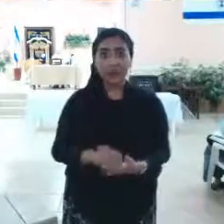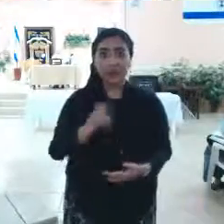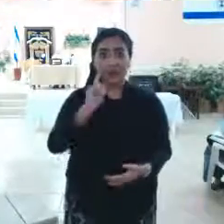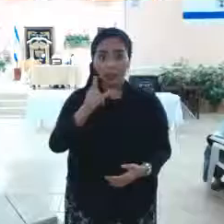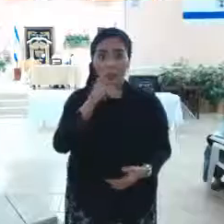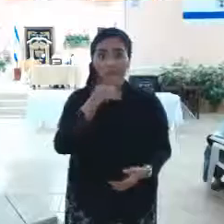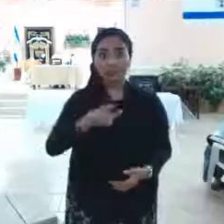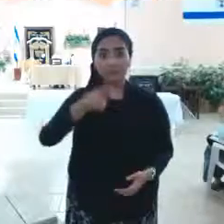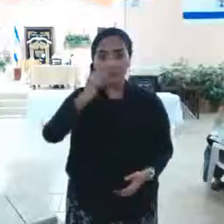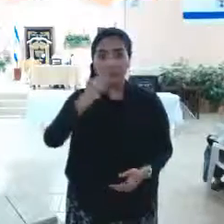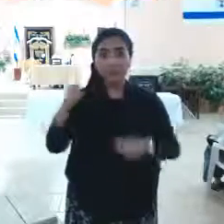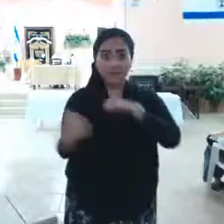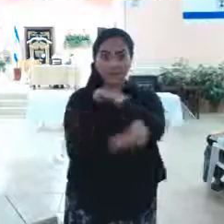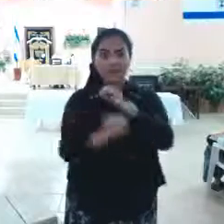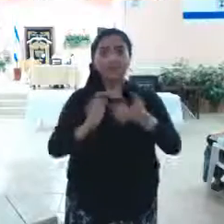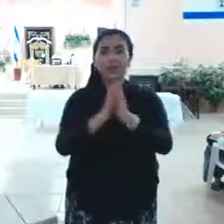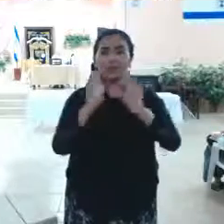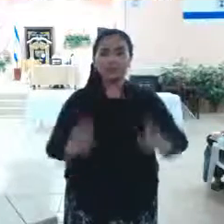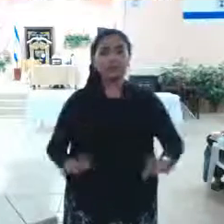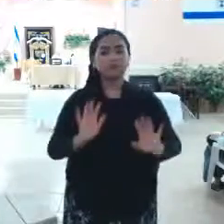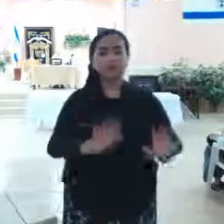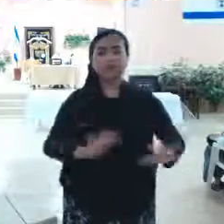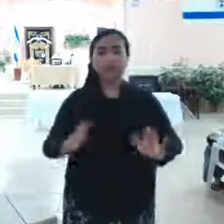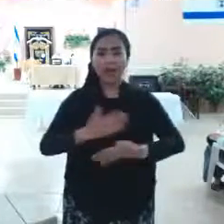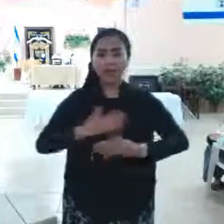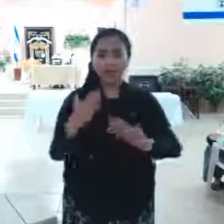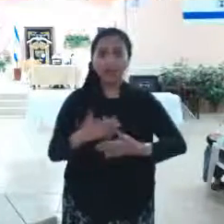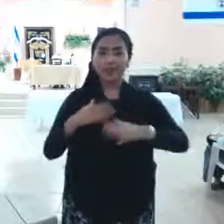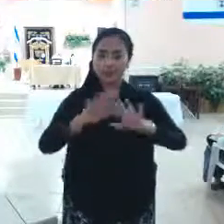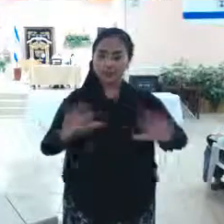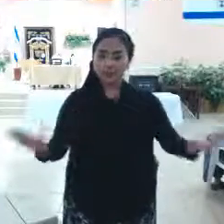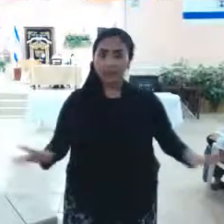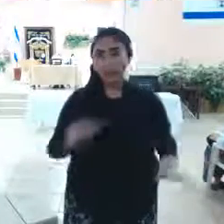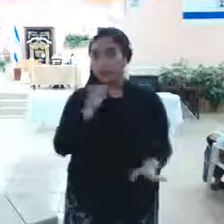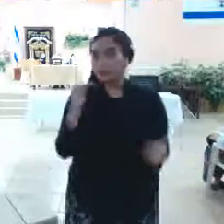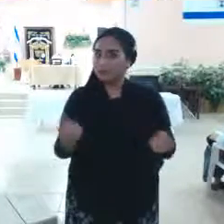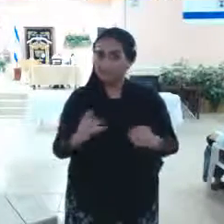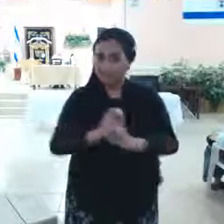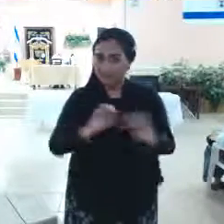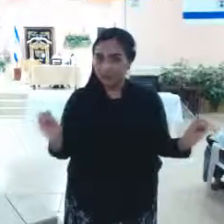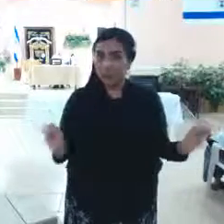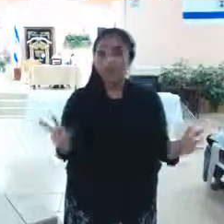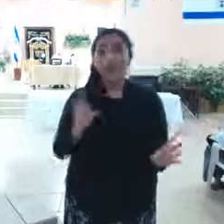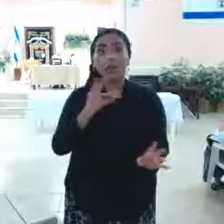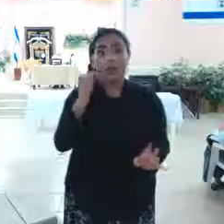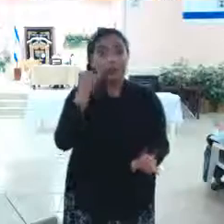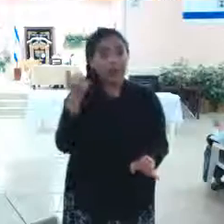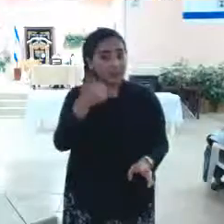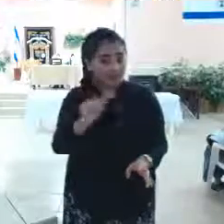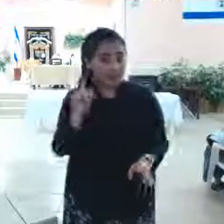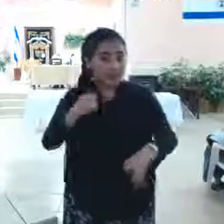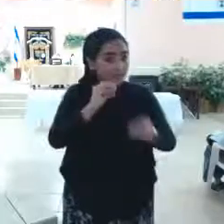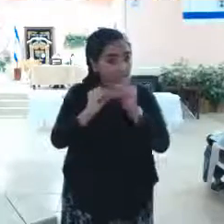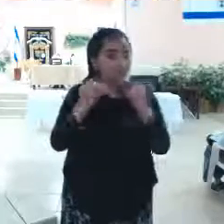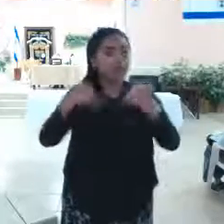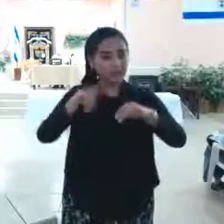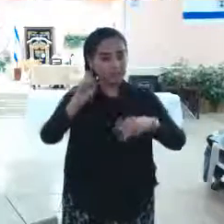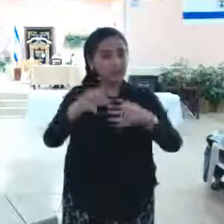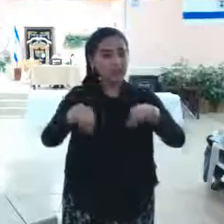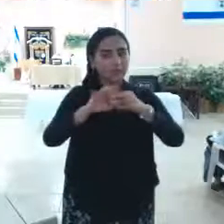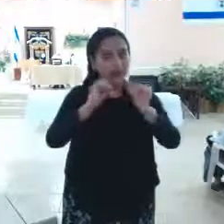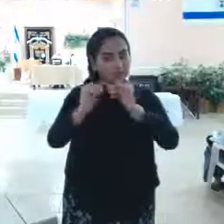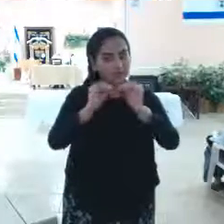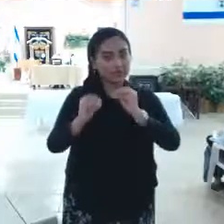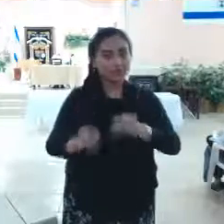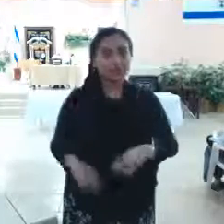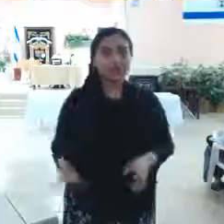So, you that you took a Pesach, be calm, be happy. Of course, don't commit sins. And if there are things that you have to fix,